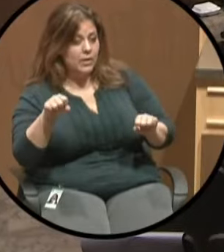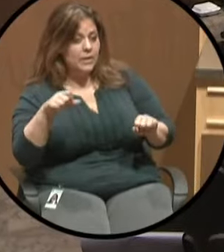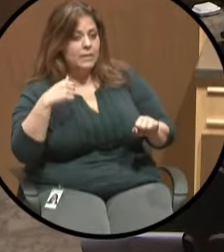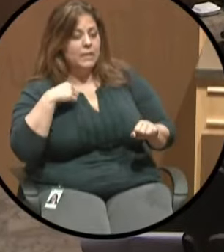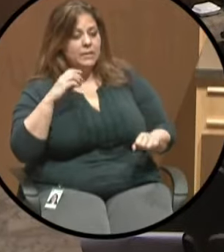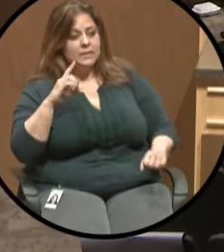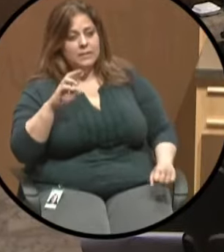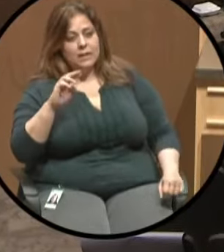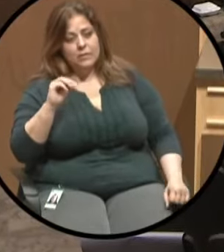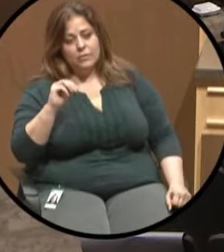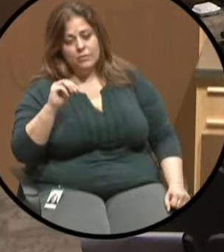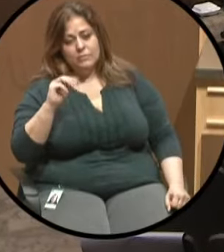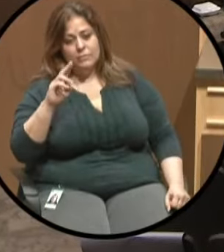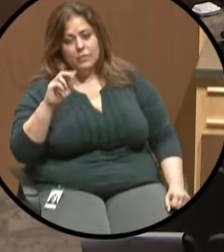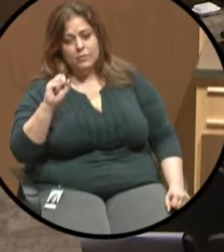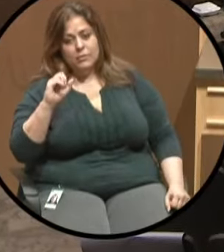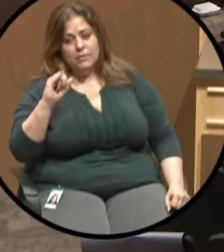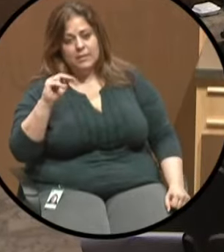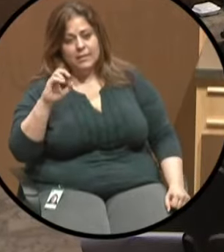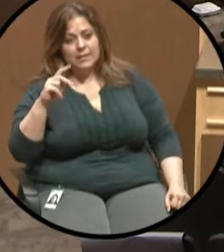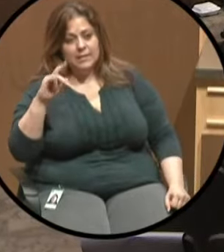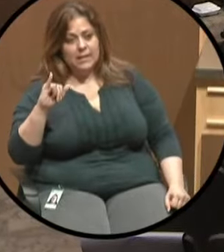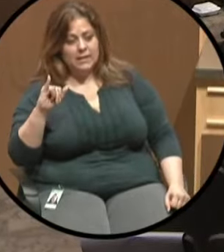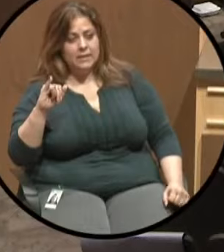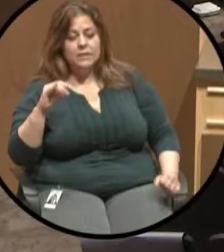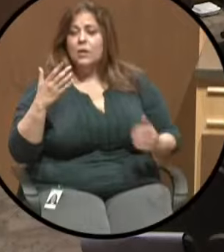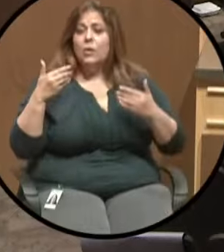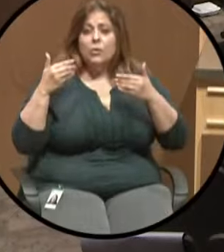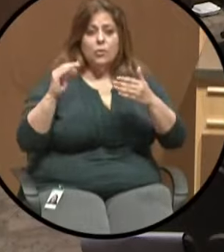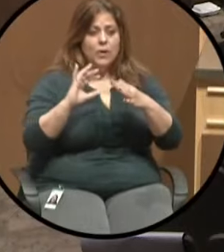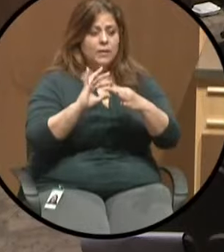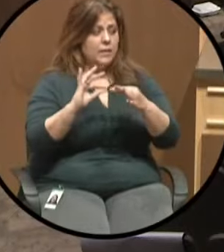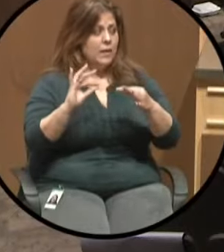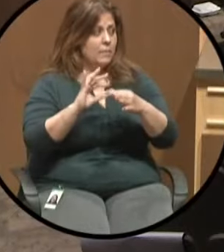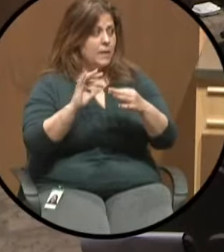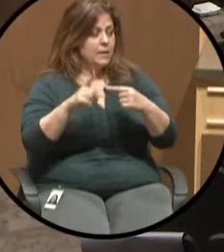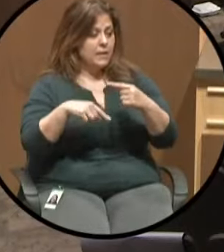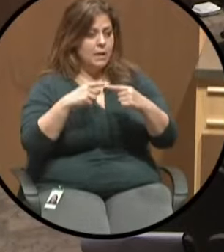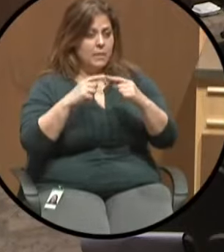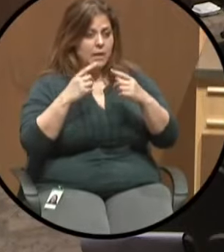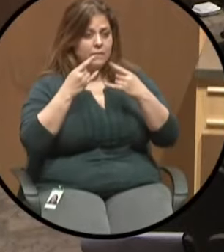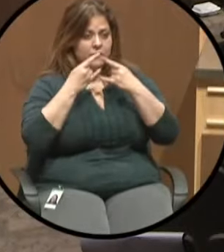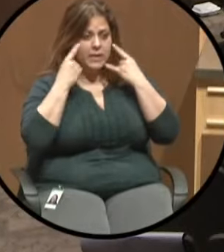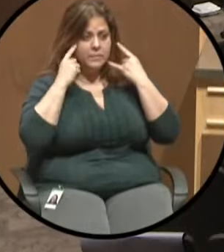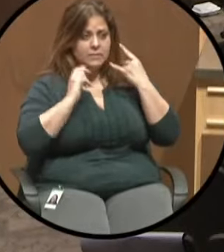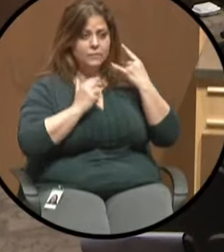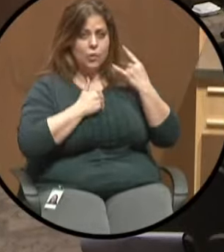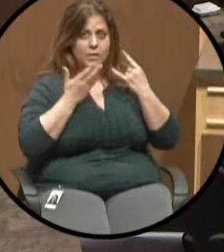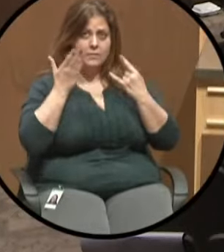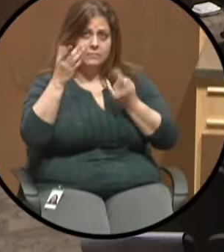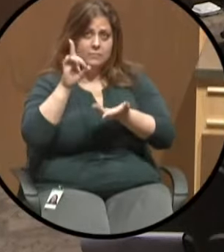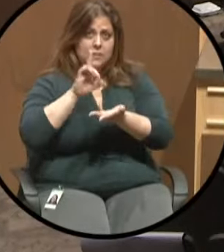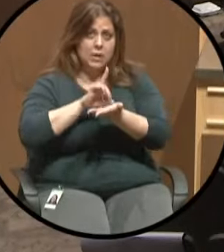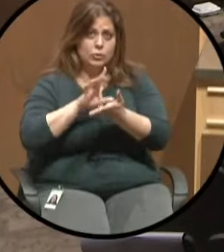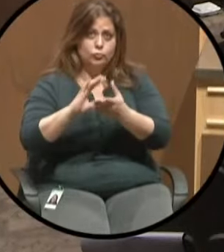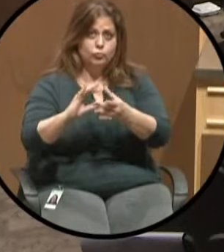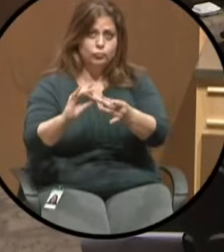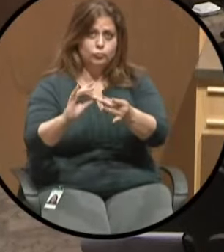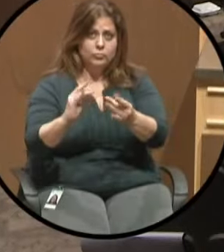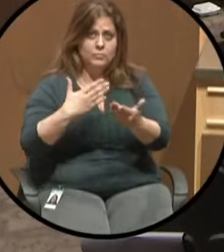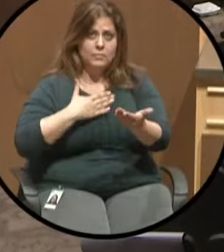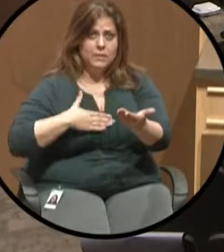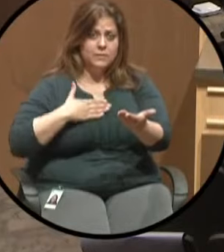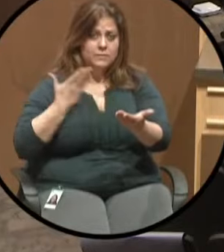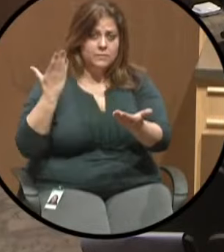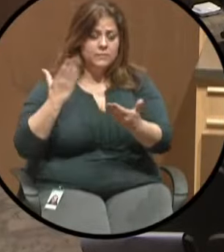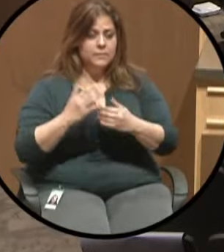This is Dr. Mazinski. Go, go ahead and comment on face mask for us, doctor. Hope